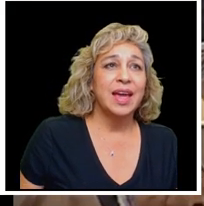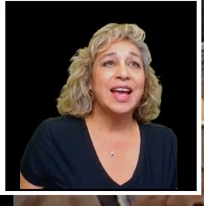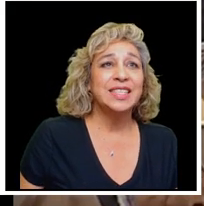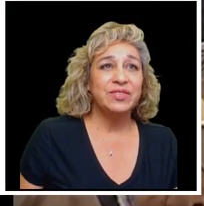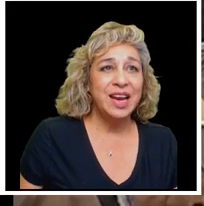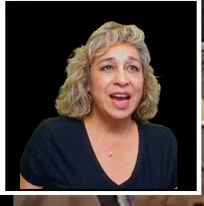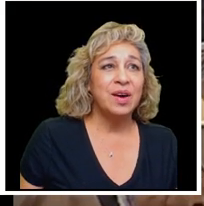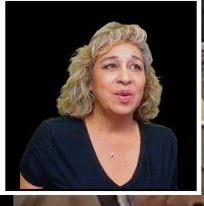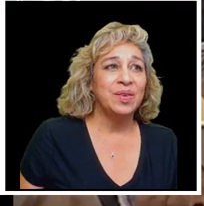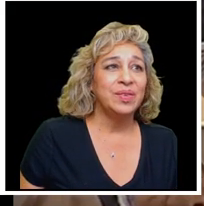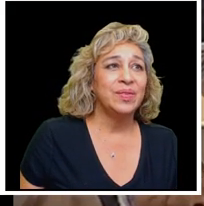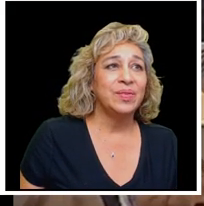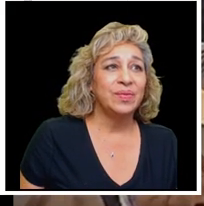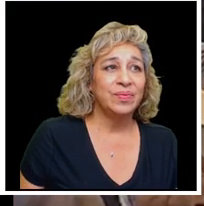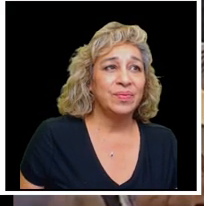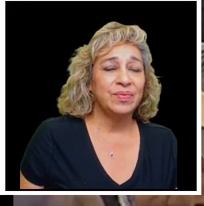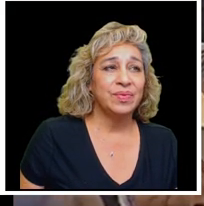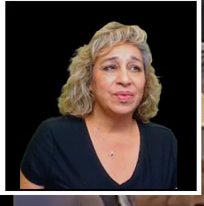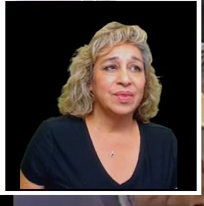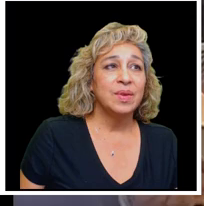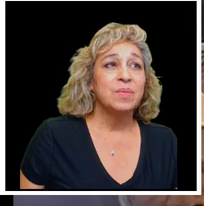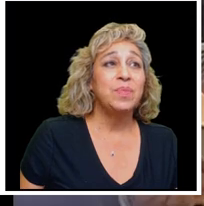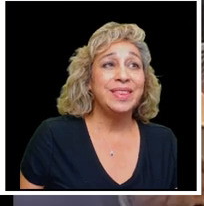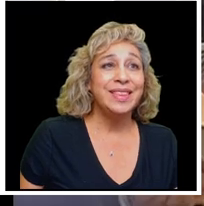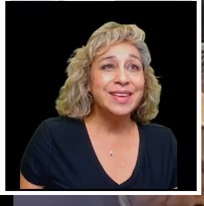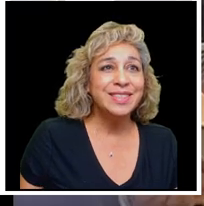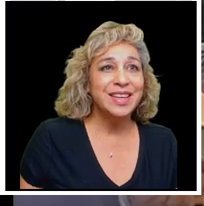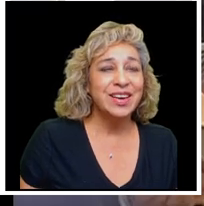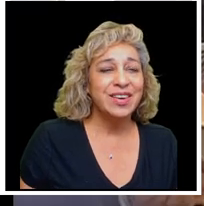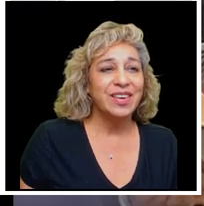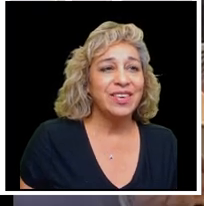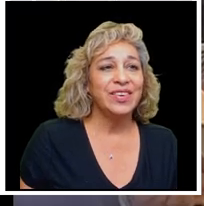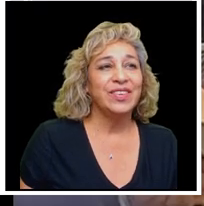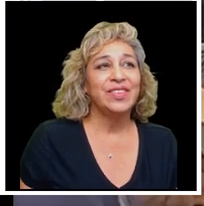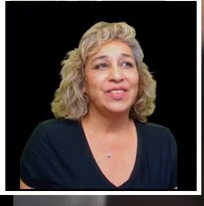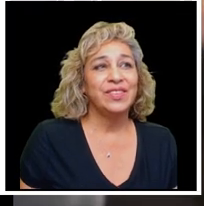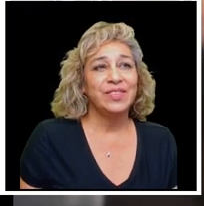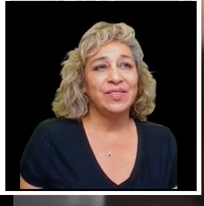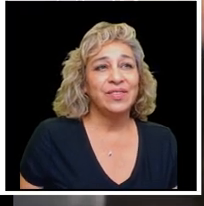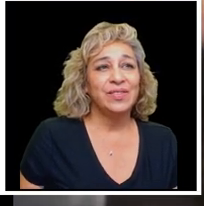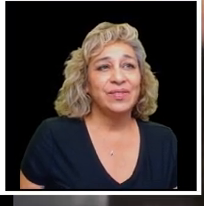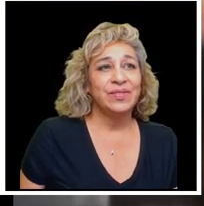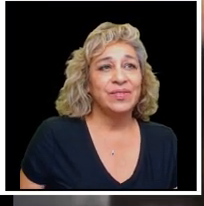of now but this year